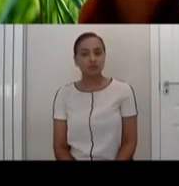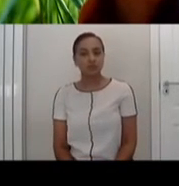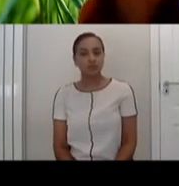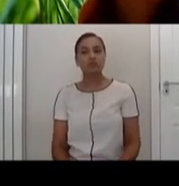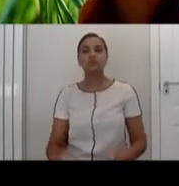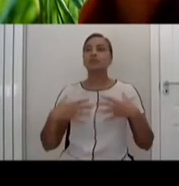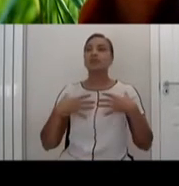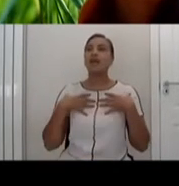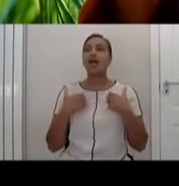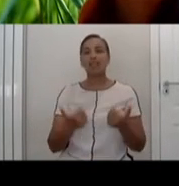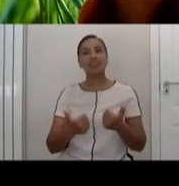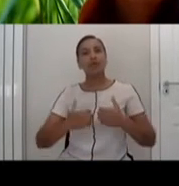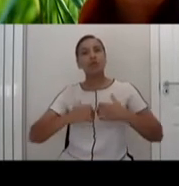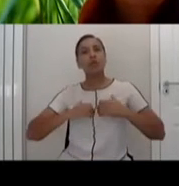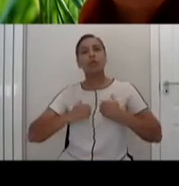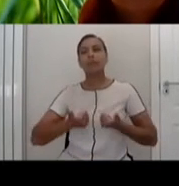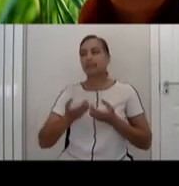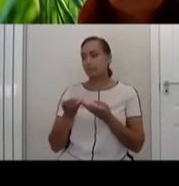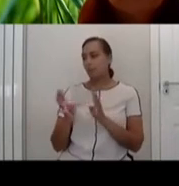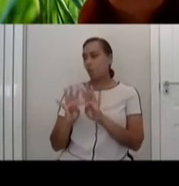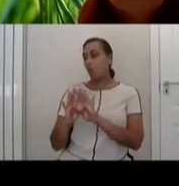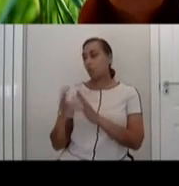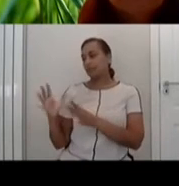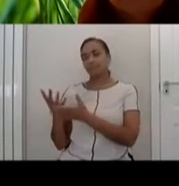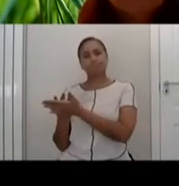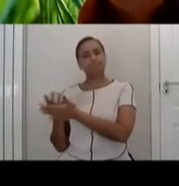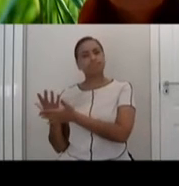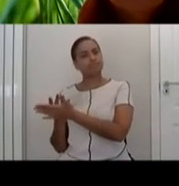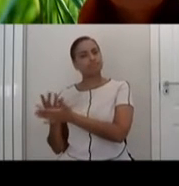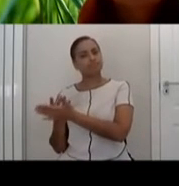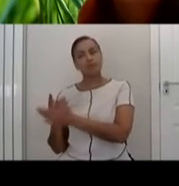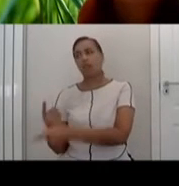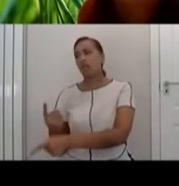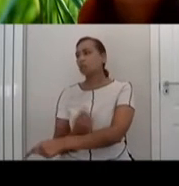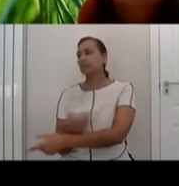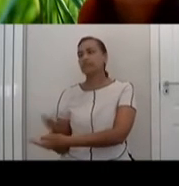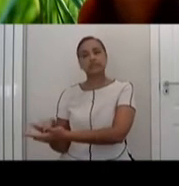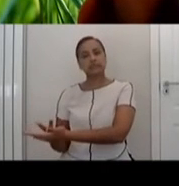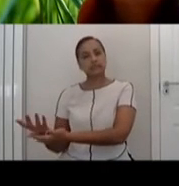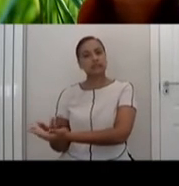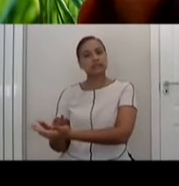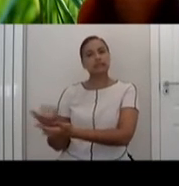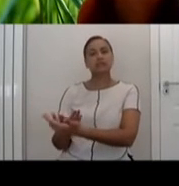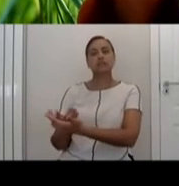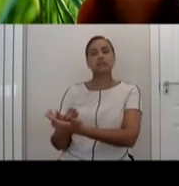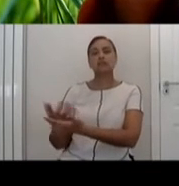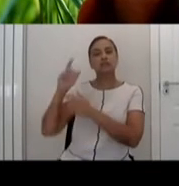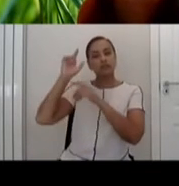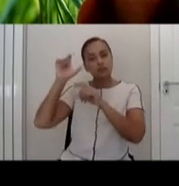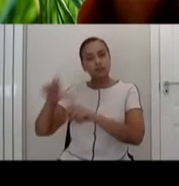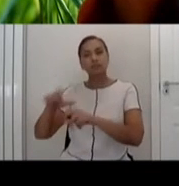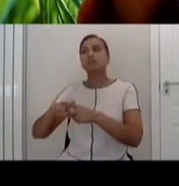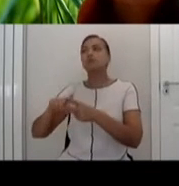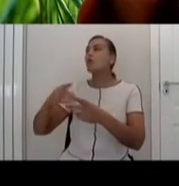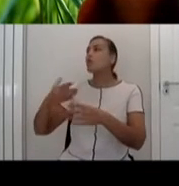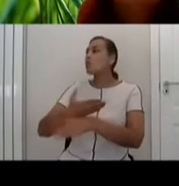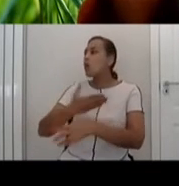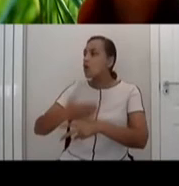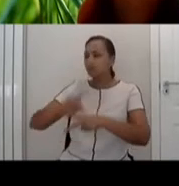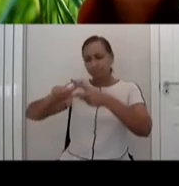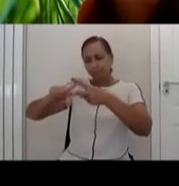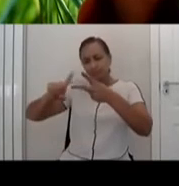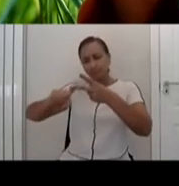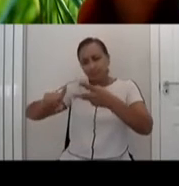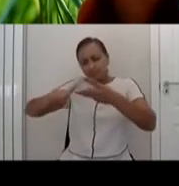Wellbeing Board last week in the context of things like the quality of accommodation, the nature of jobs, that sort of